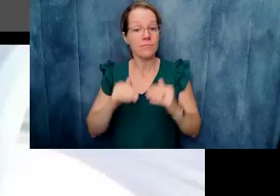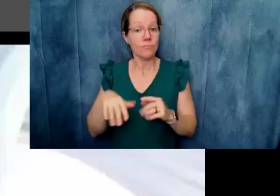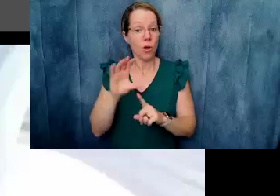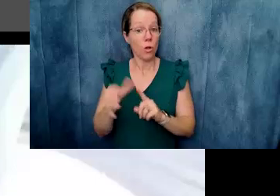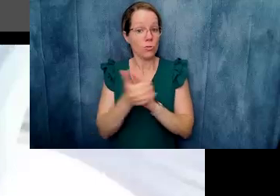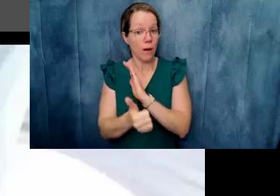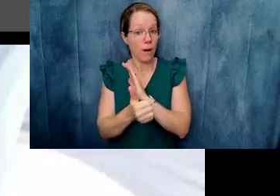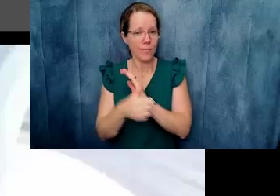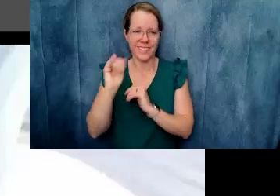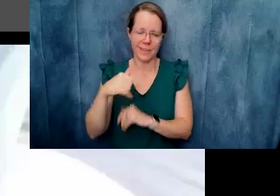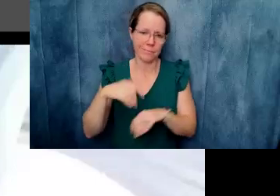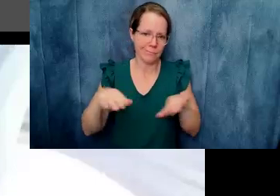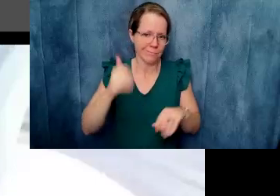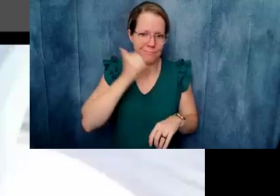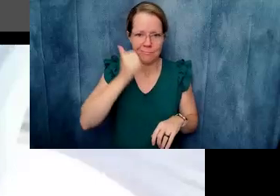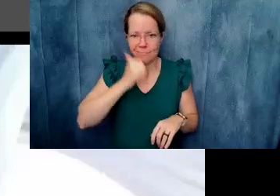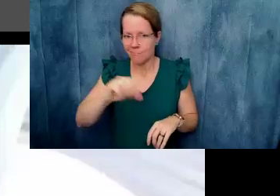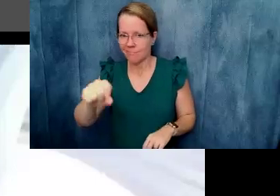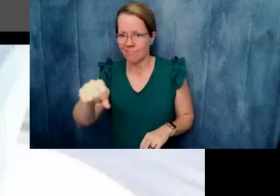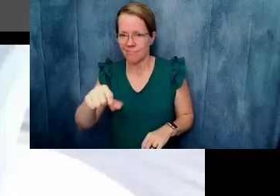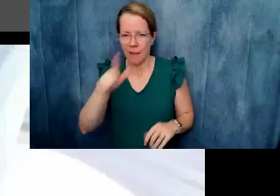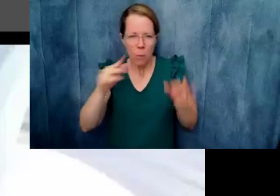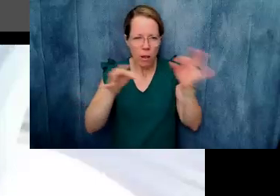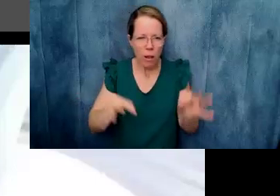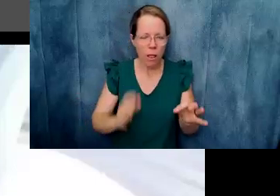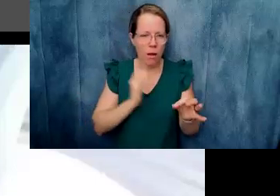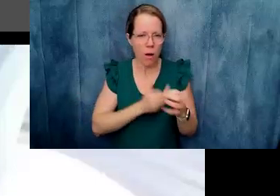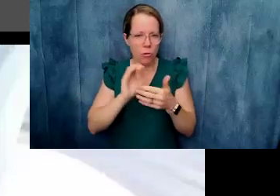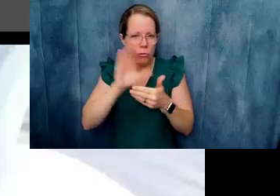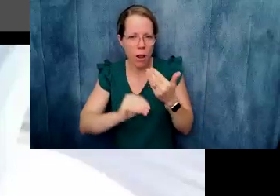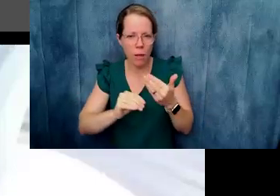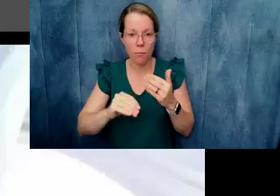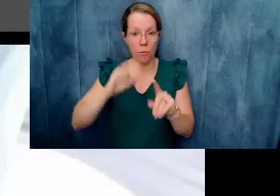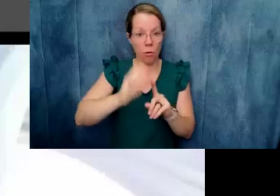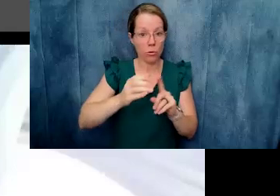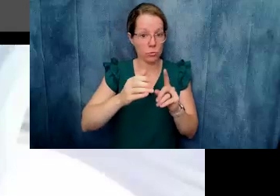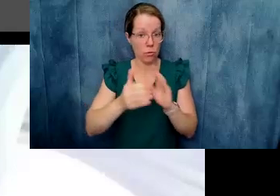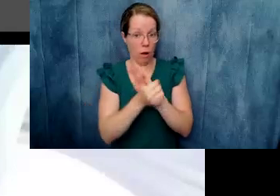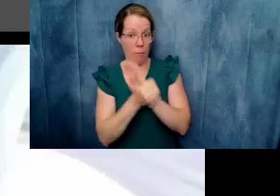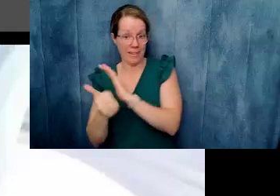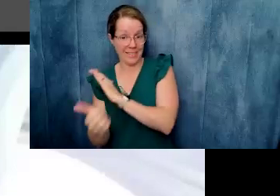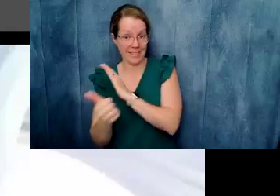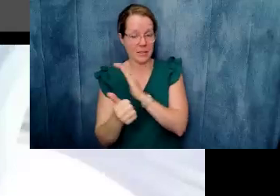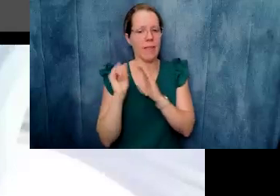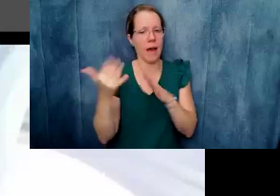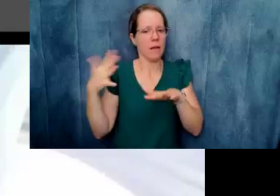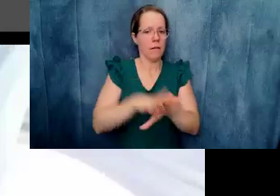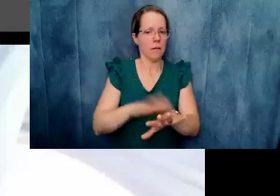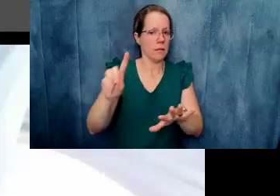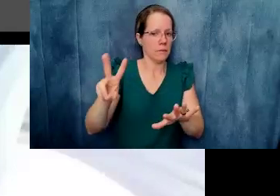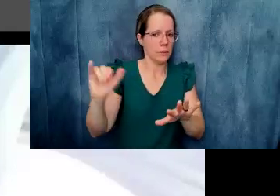do all the time, and what I'm going to walk you through sort of the curriculum of cultural competence to walk through domestic violence.